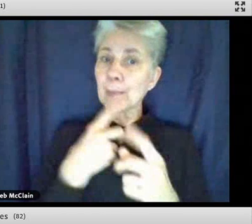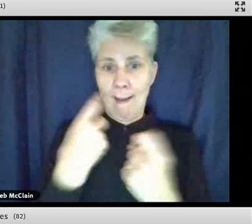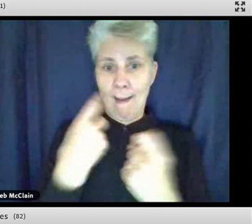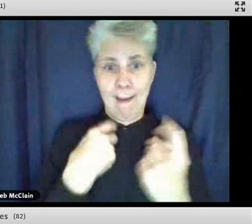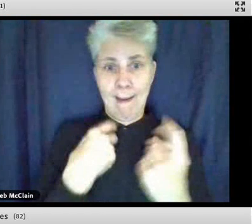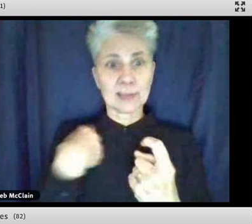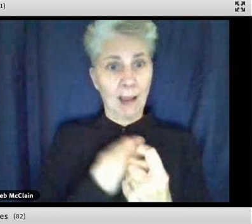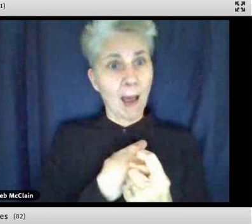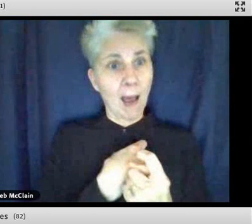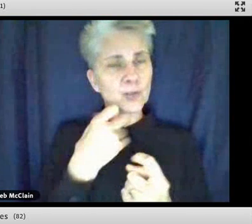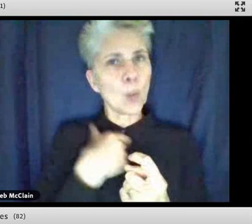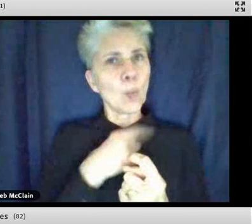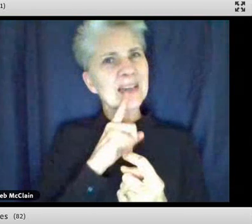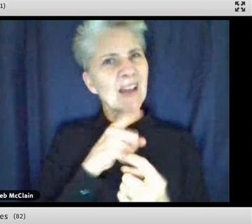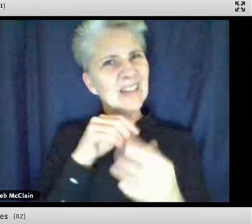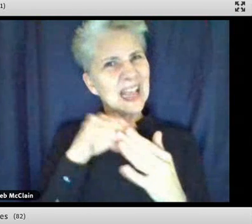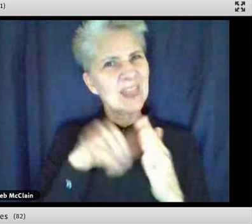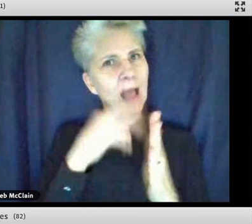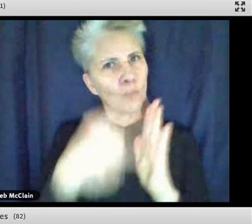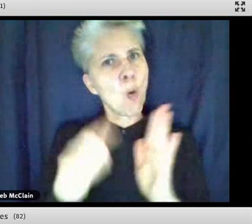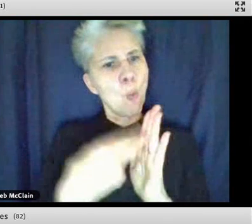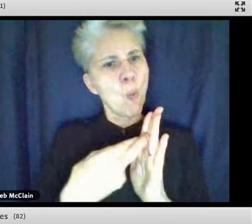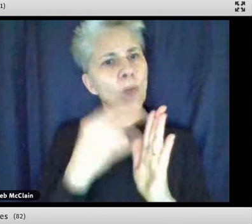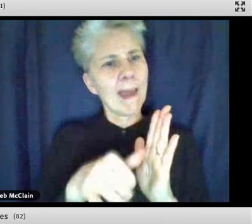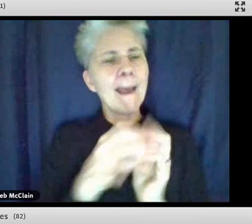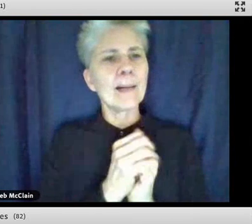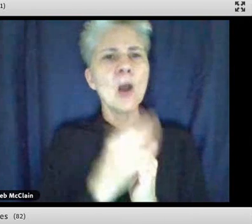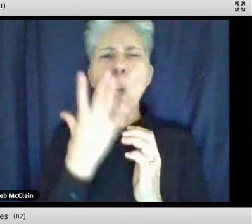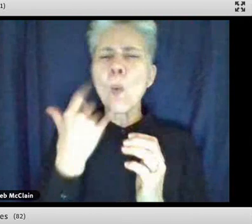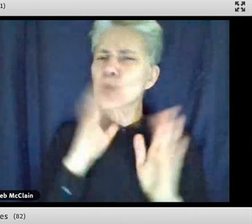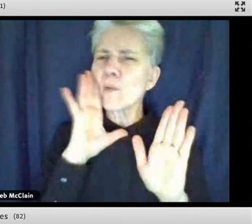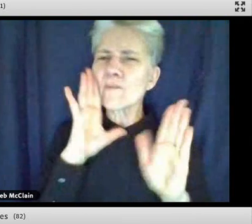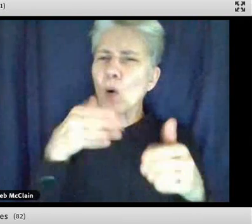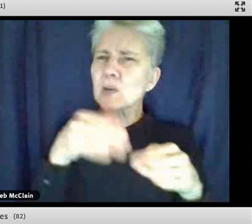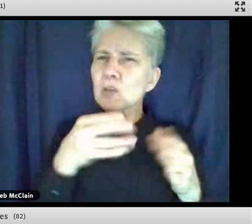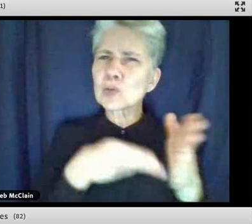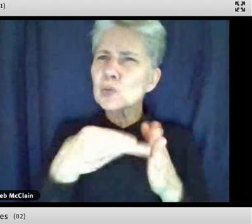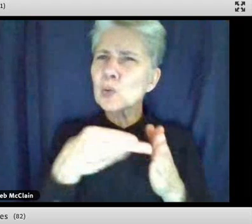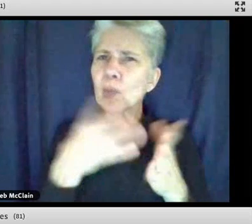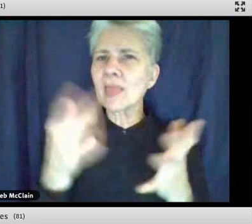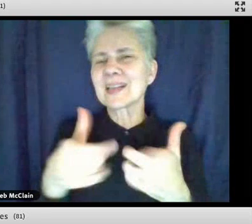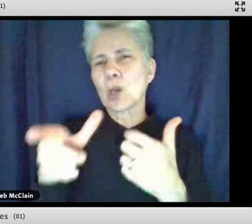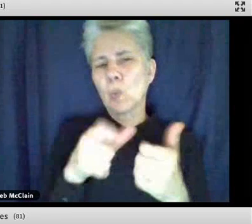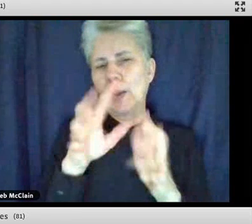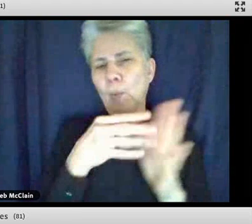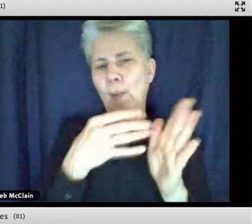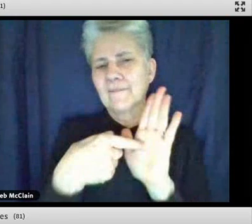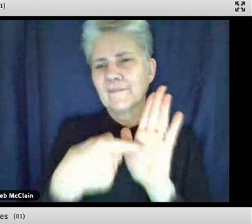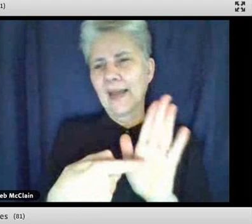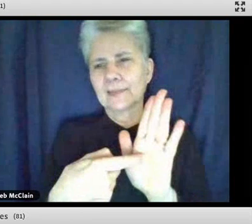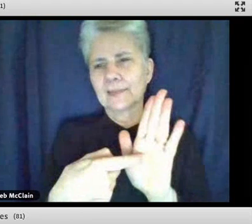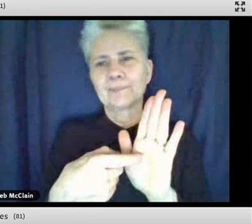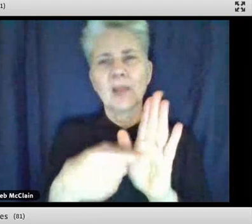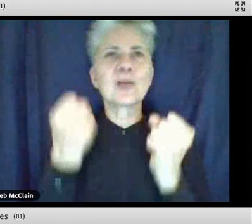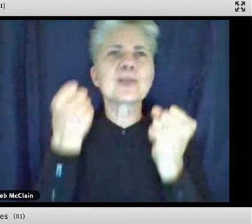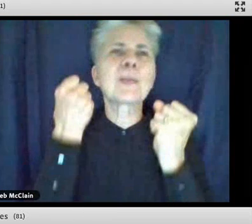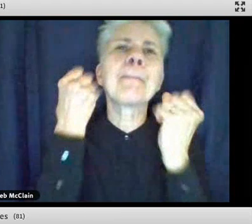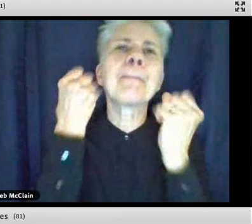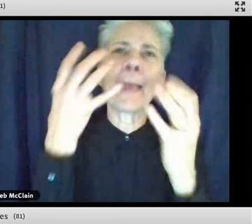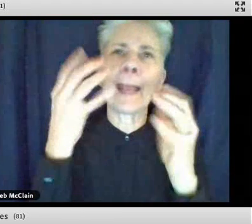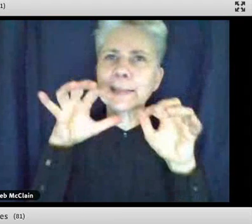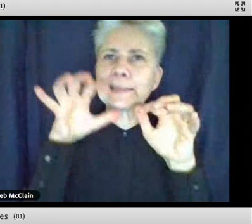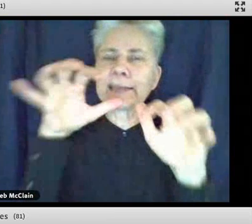we're definitely in that role. And so why should we focus on this? This is just a quick graphic. I only grabbed one. There's a million out there. This is from the Pew